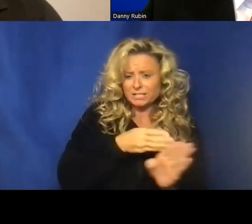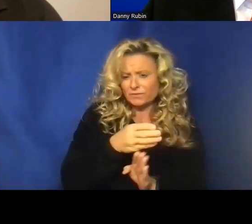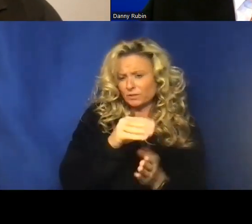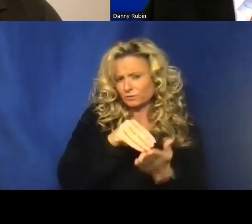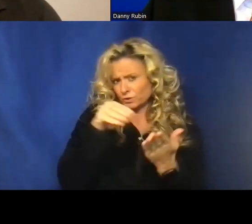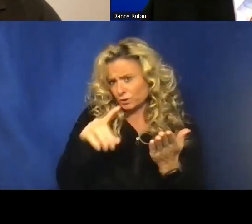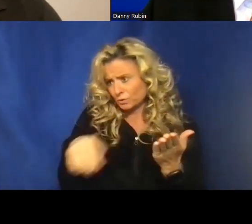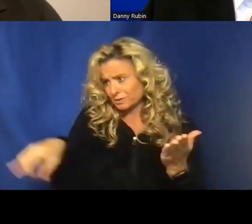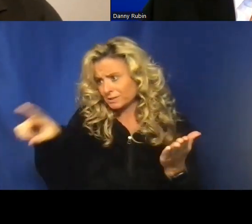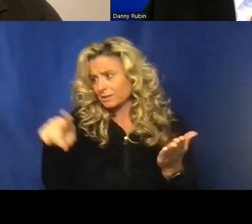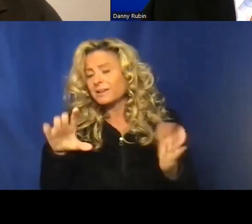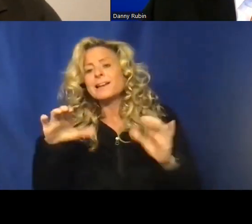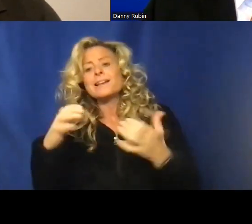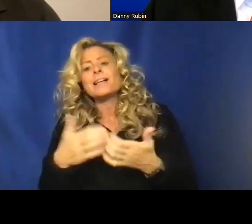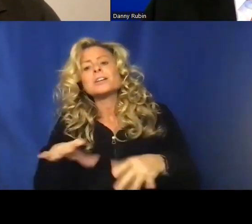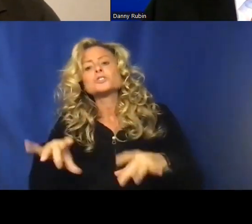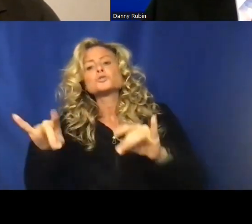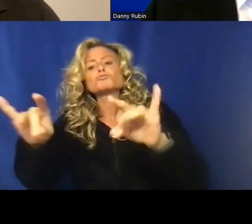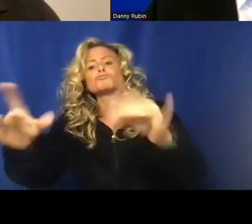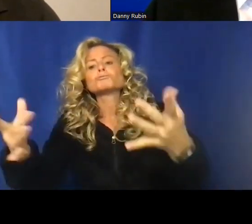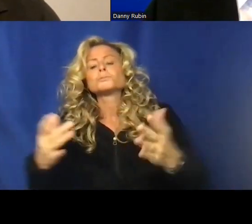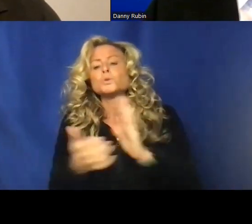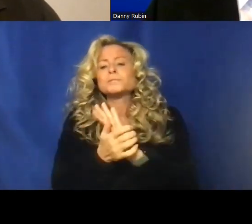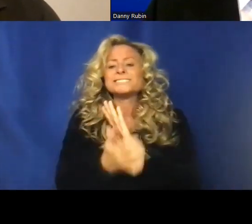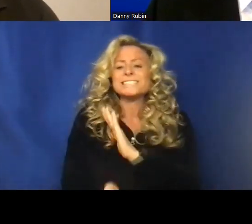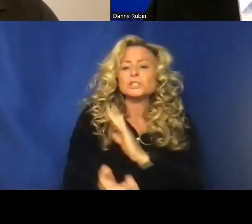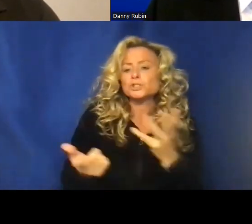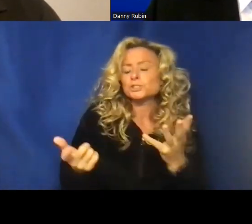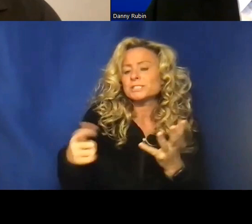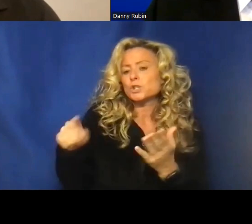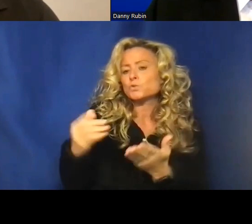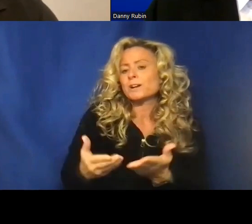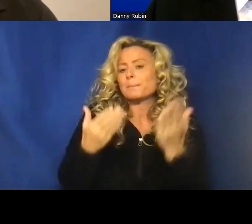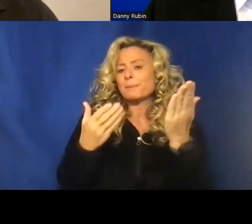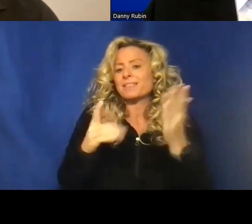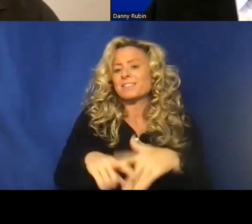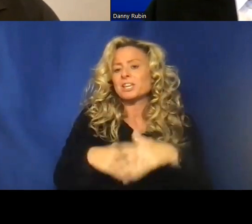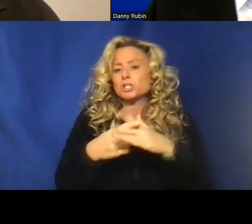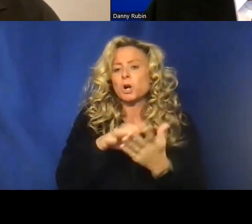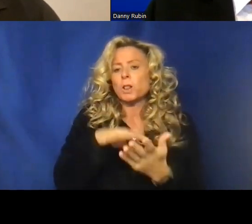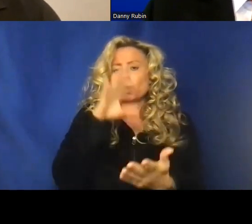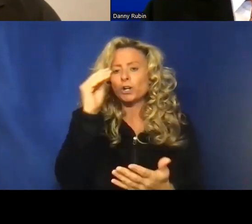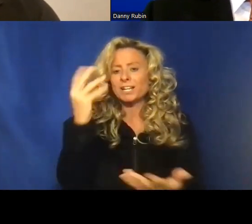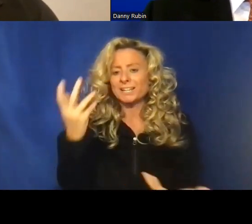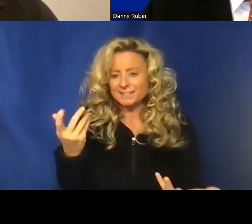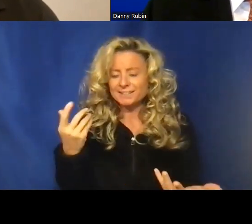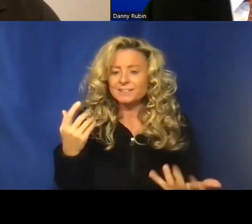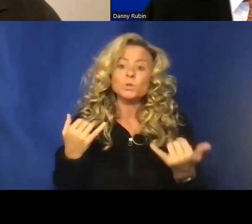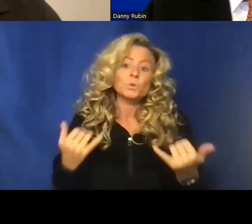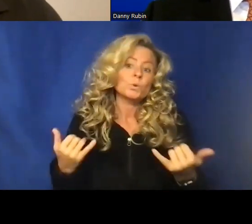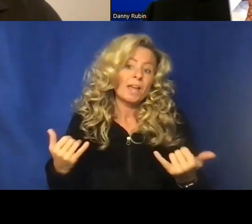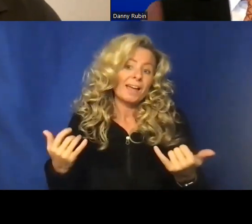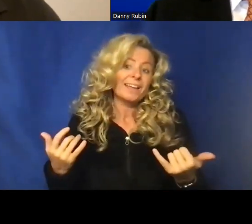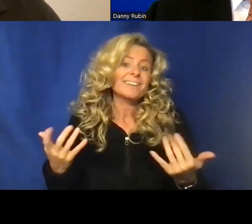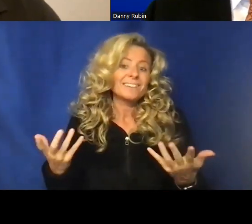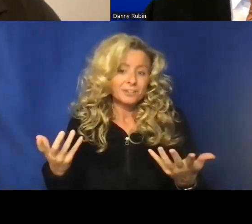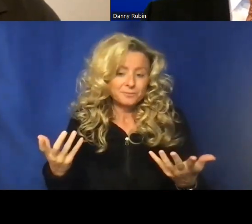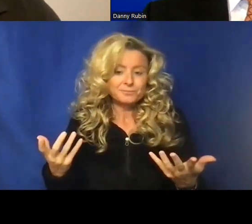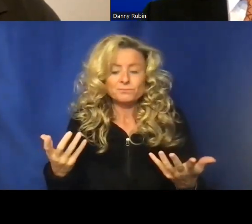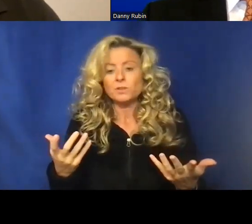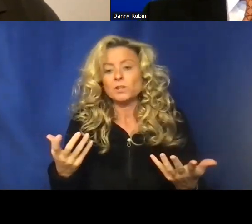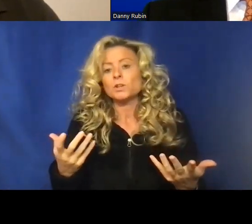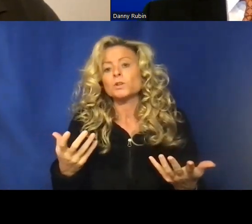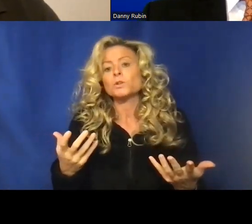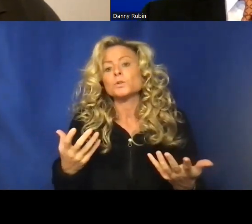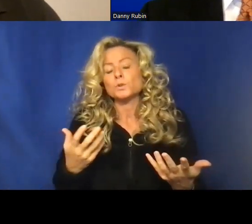some classes or skills that you recommend they start learning today so they could hop